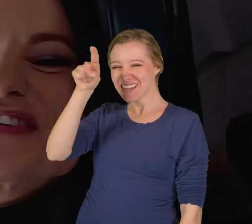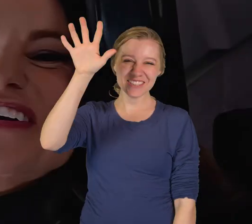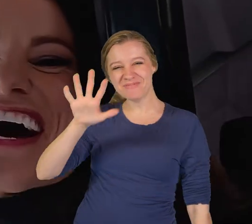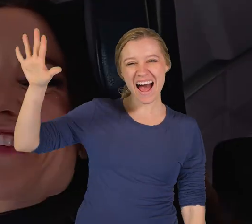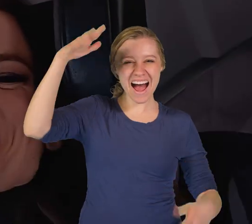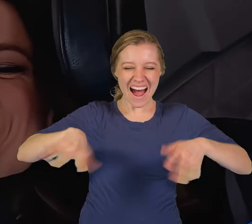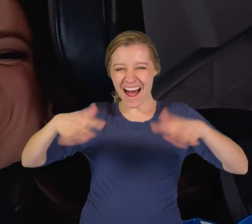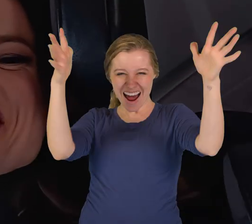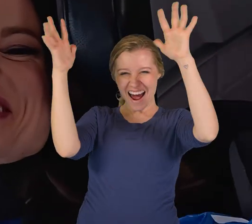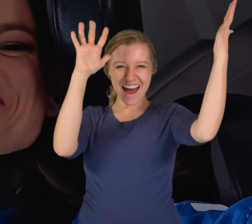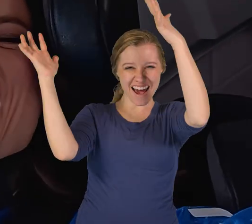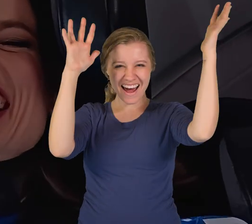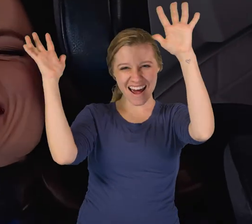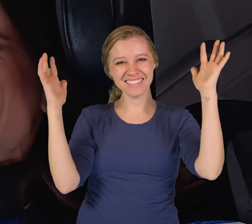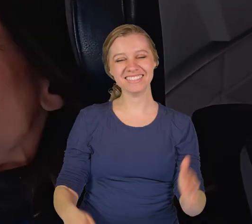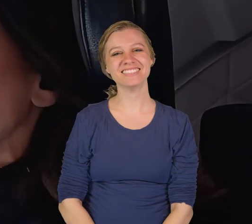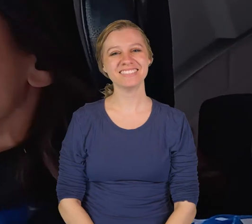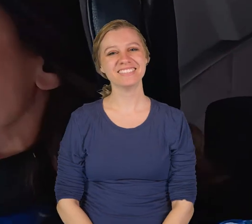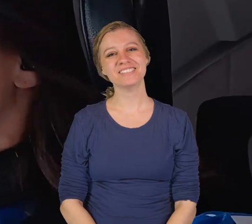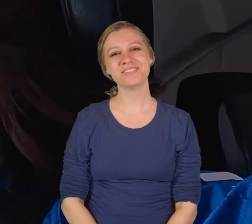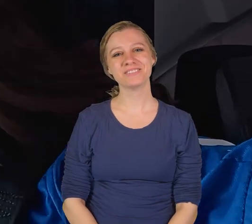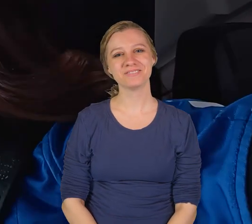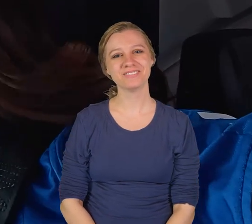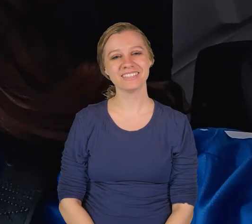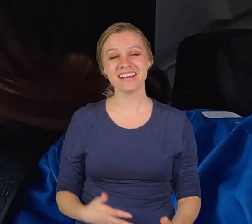I'm the 100th woman in space!